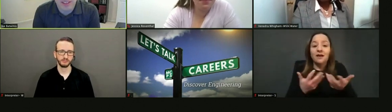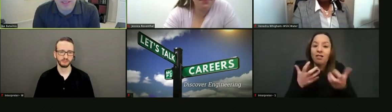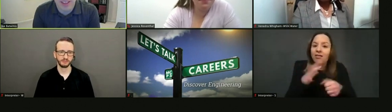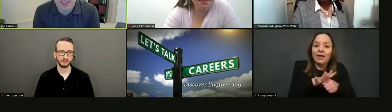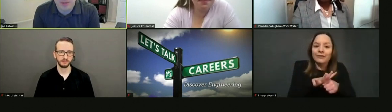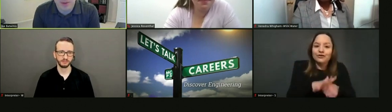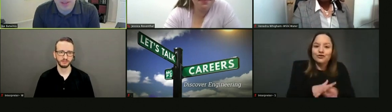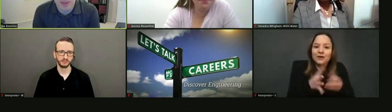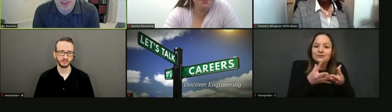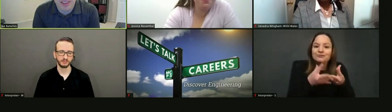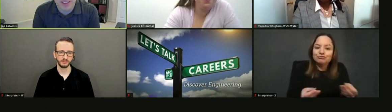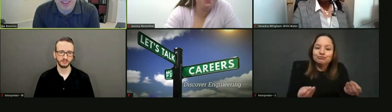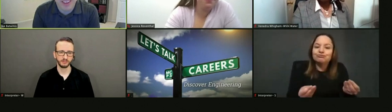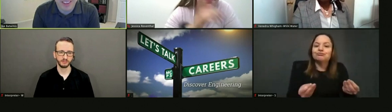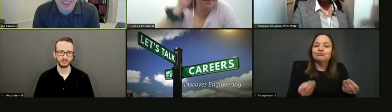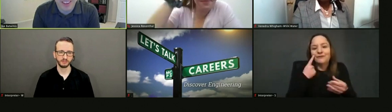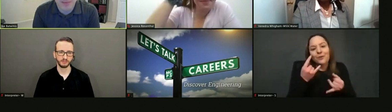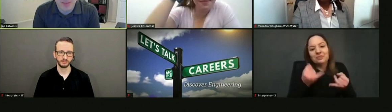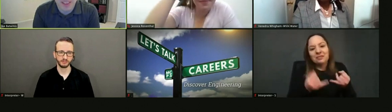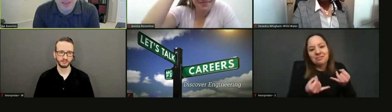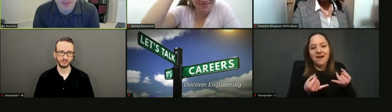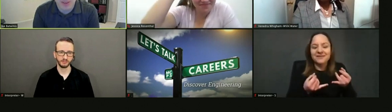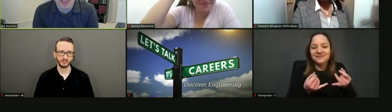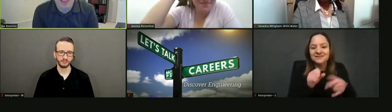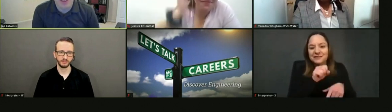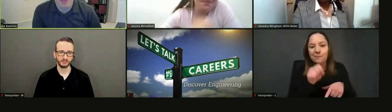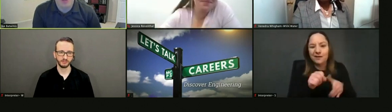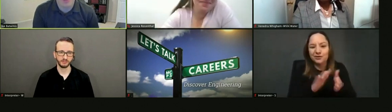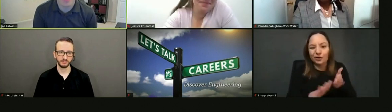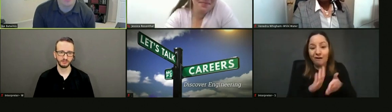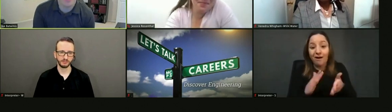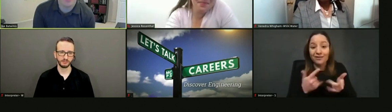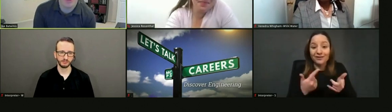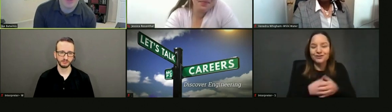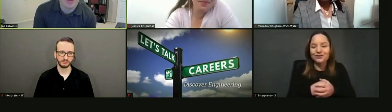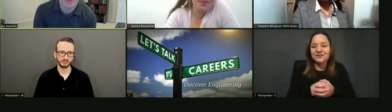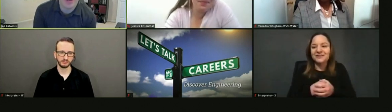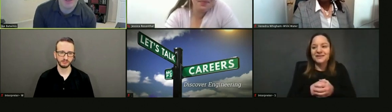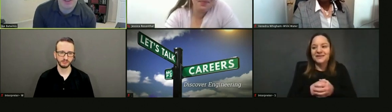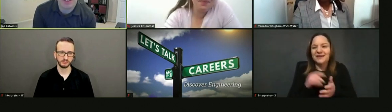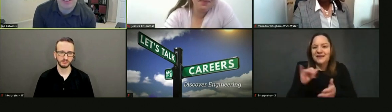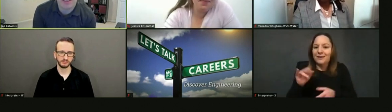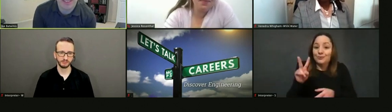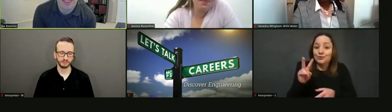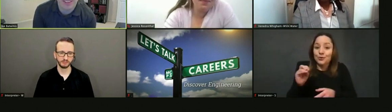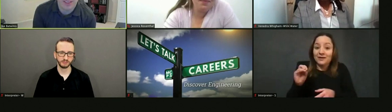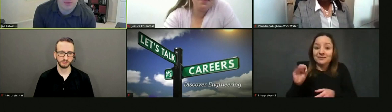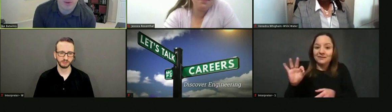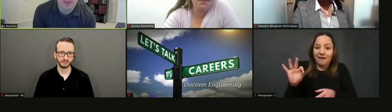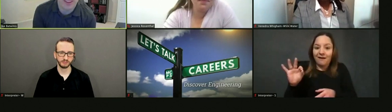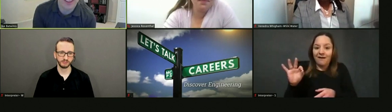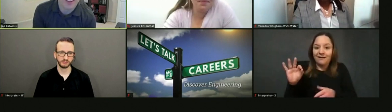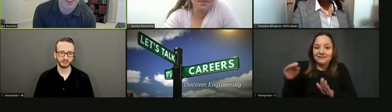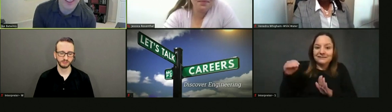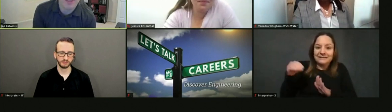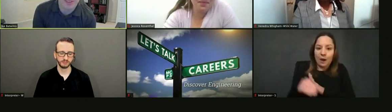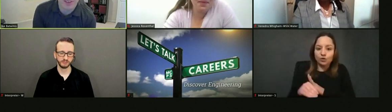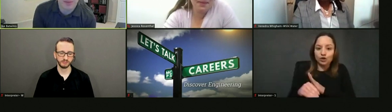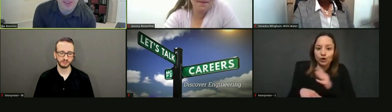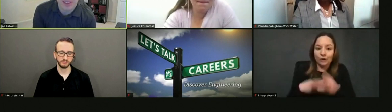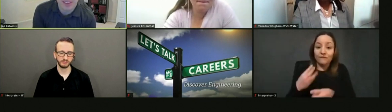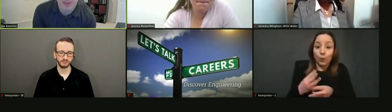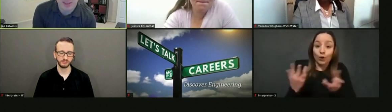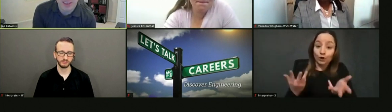that last semester of college, which is good. And that was right like that 2009 downturn of like the world.